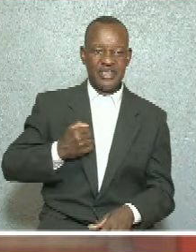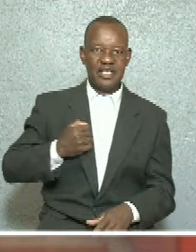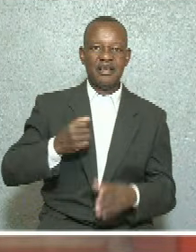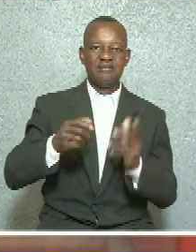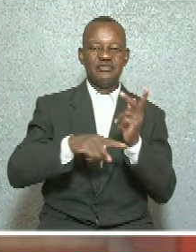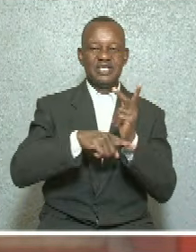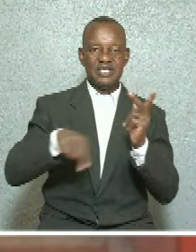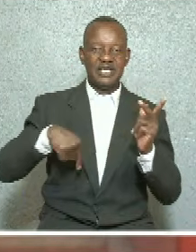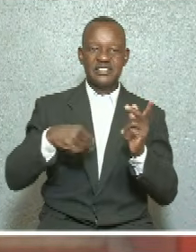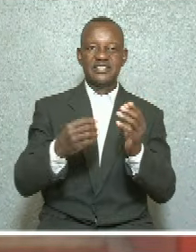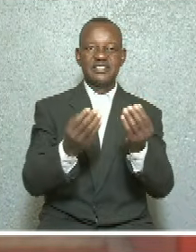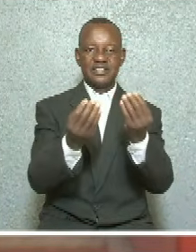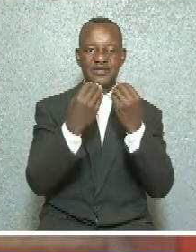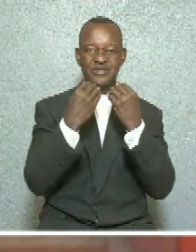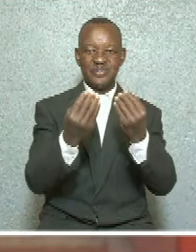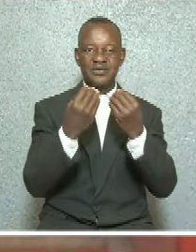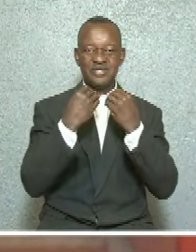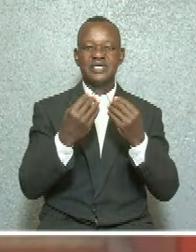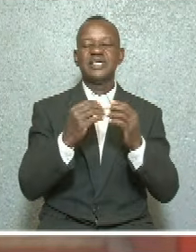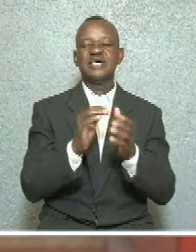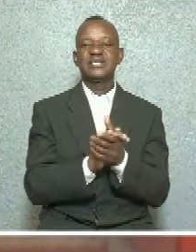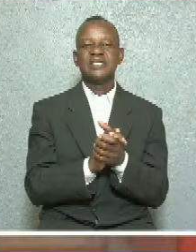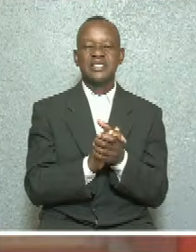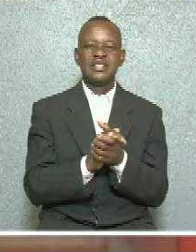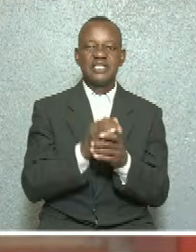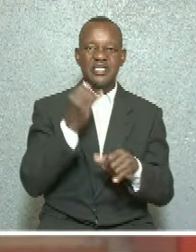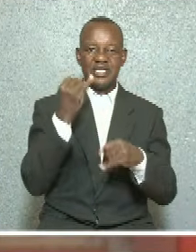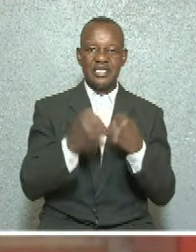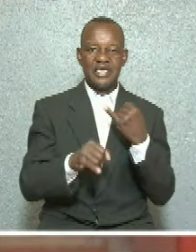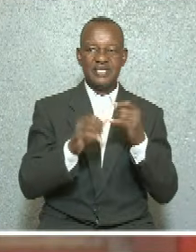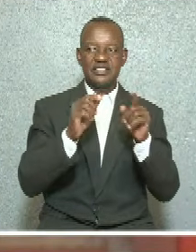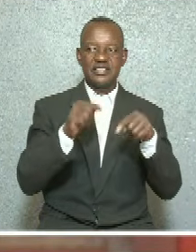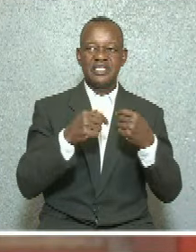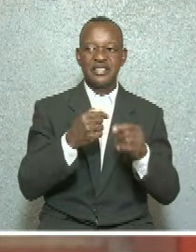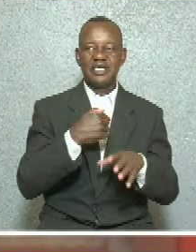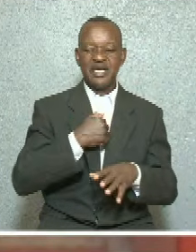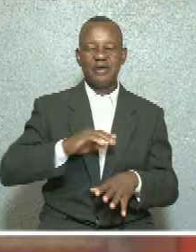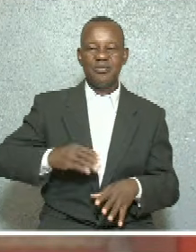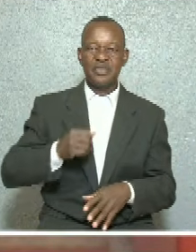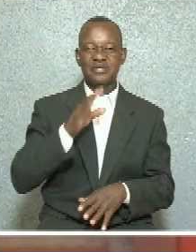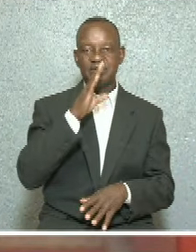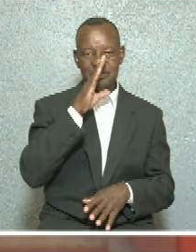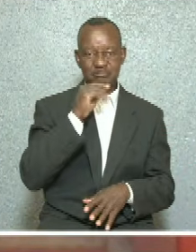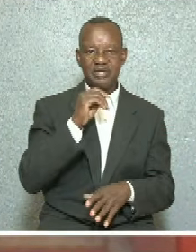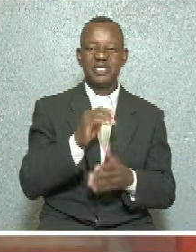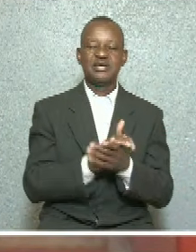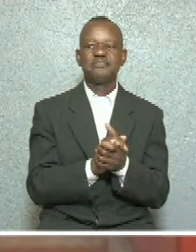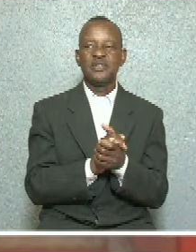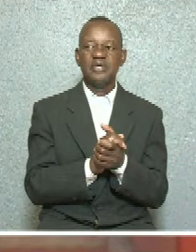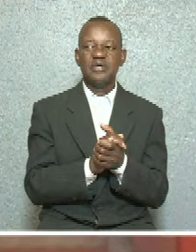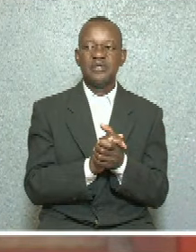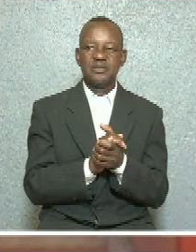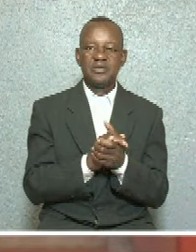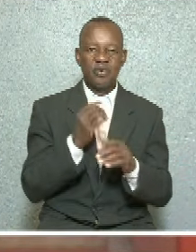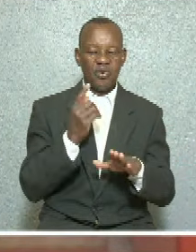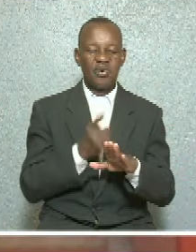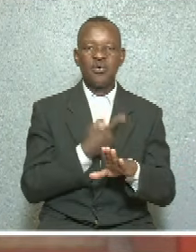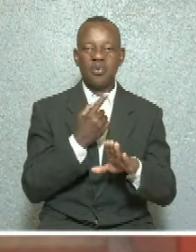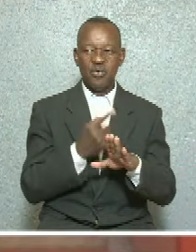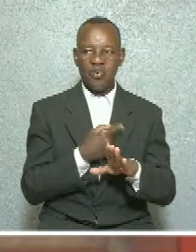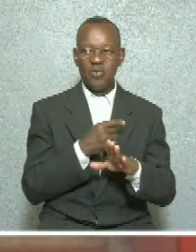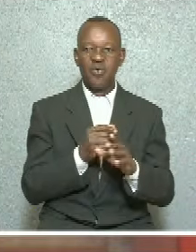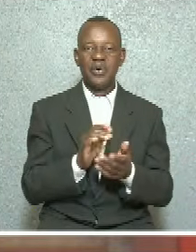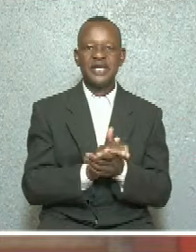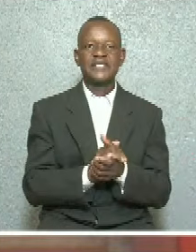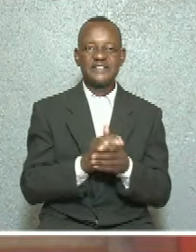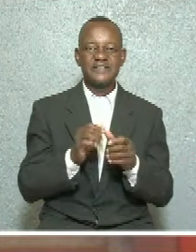Then the last one I want to talk about is resistance. He needed to have the value